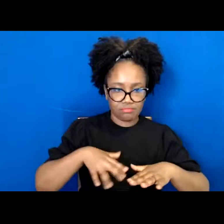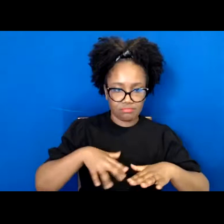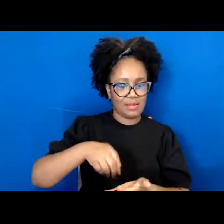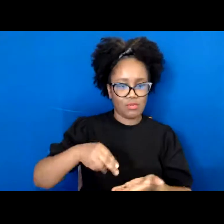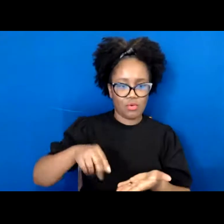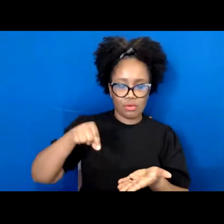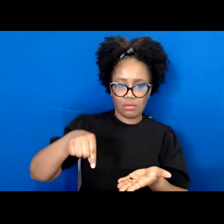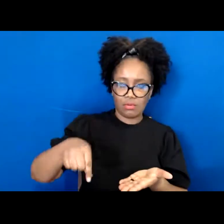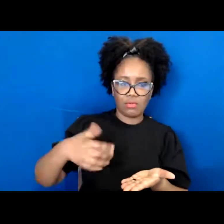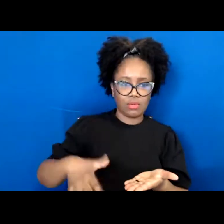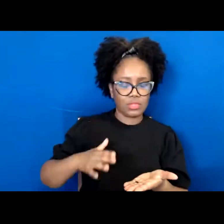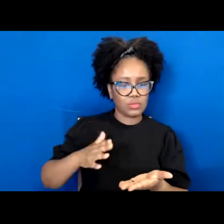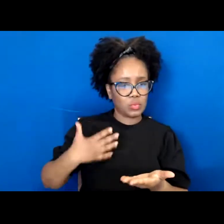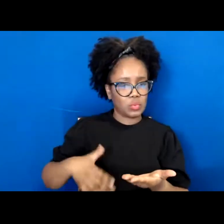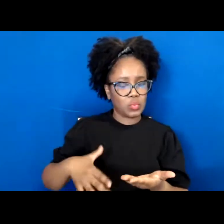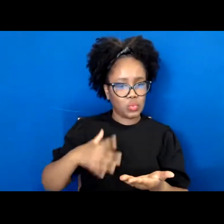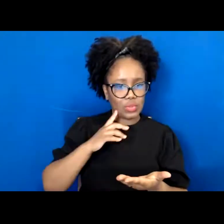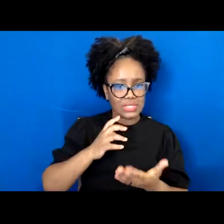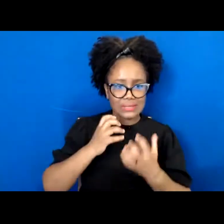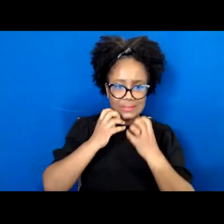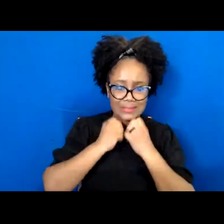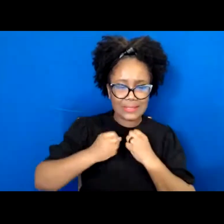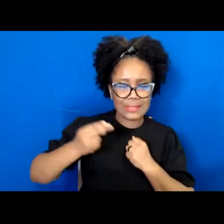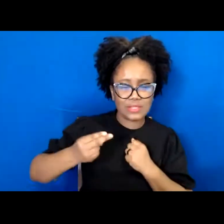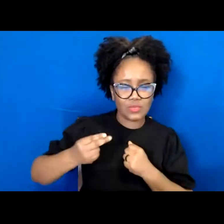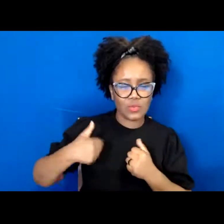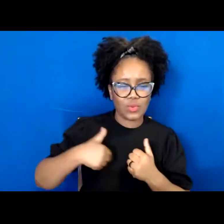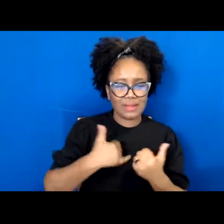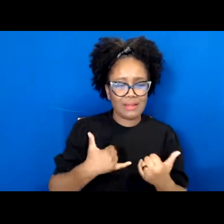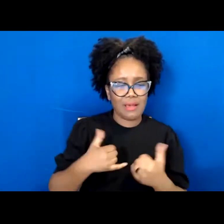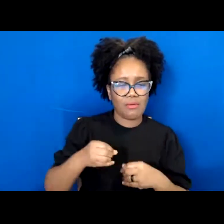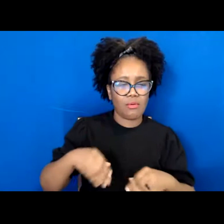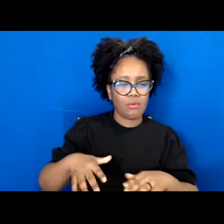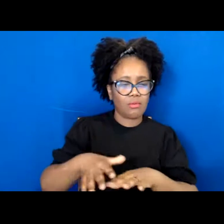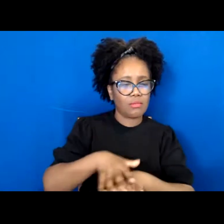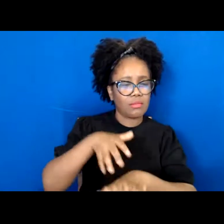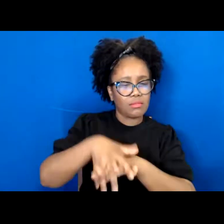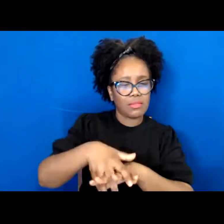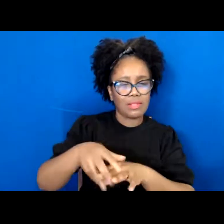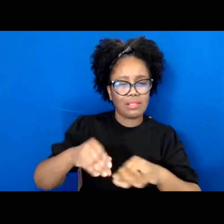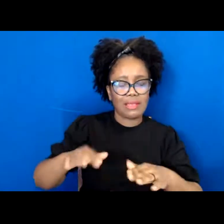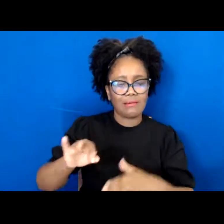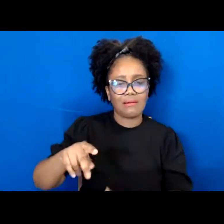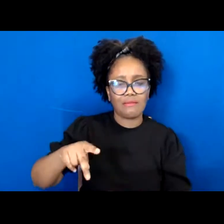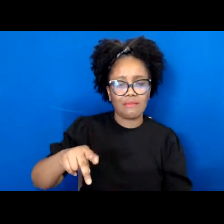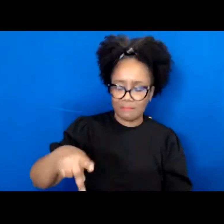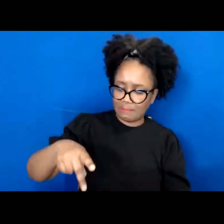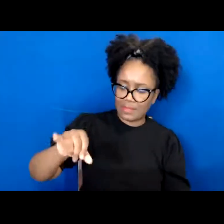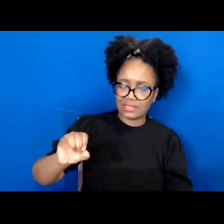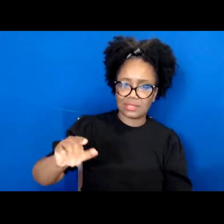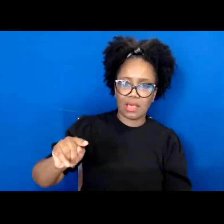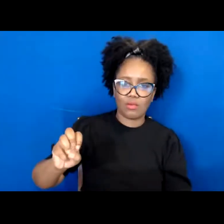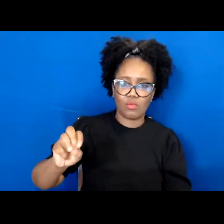traditional lands of the Piscataway people, who have stewarded throughout generations. To make this a more meaningful practice, if you live in this